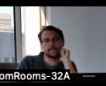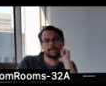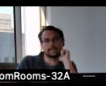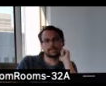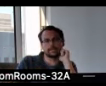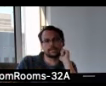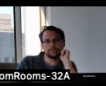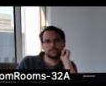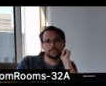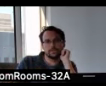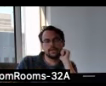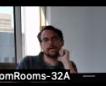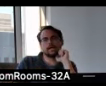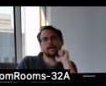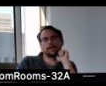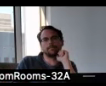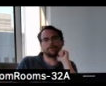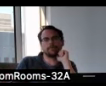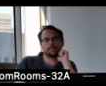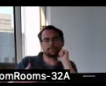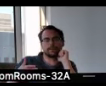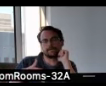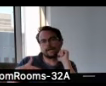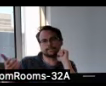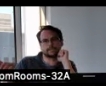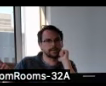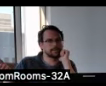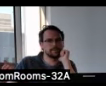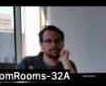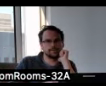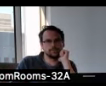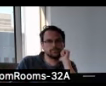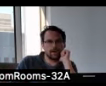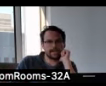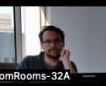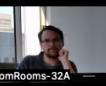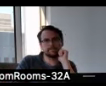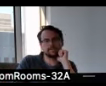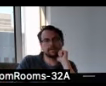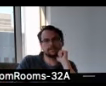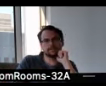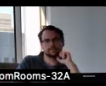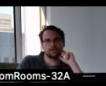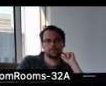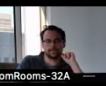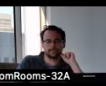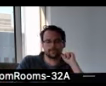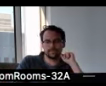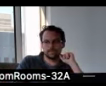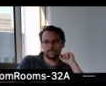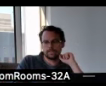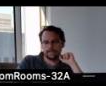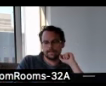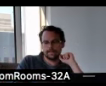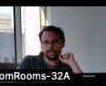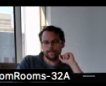like a sentinel. Though the nonprofit has to like do activities beyond just hold